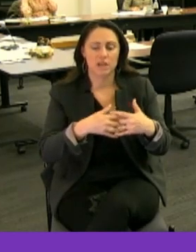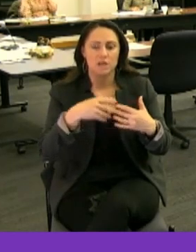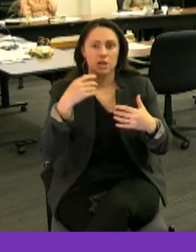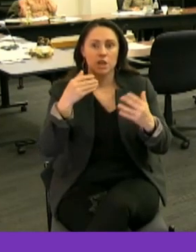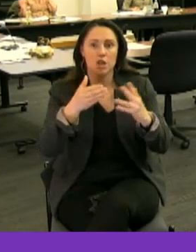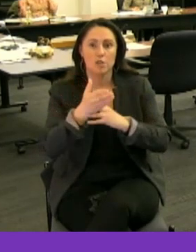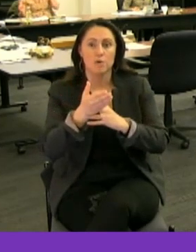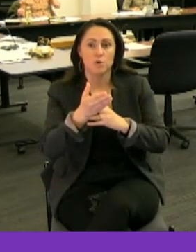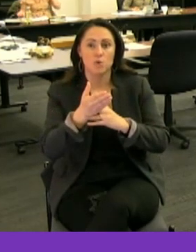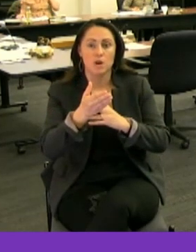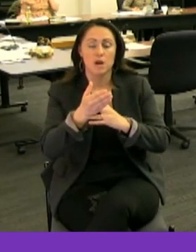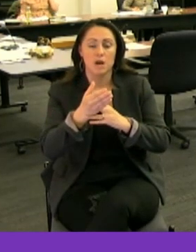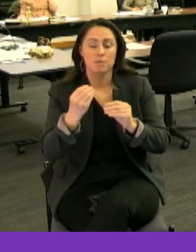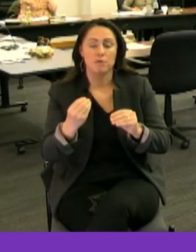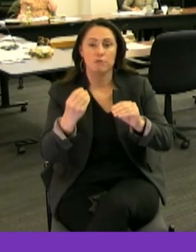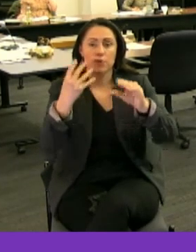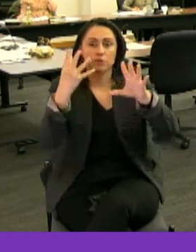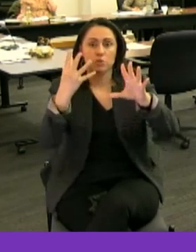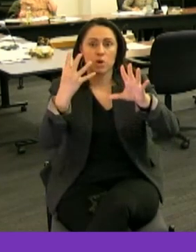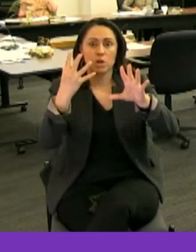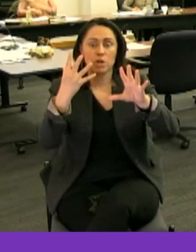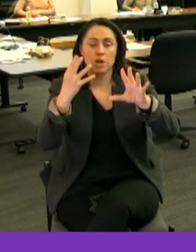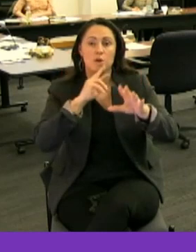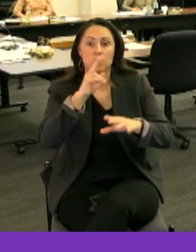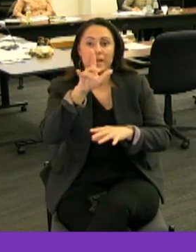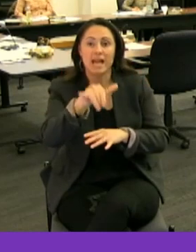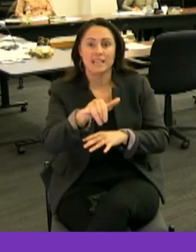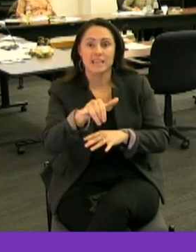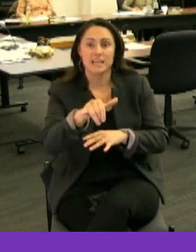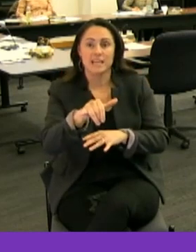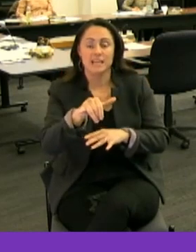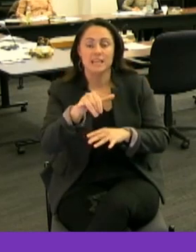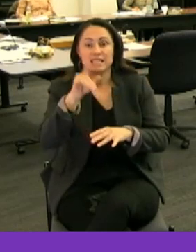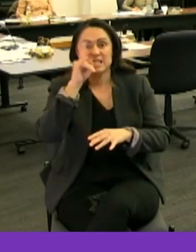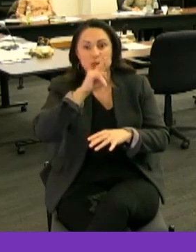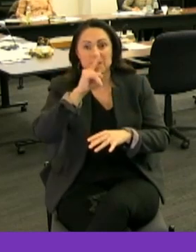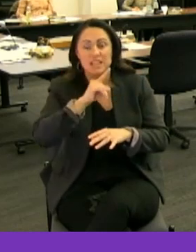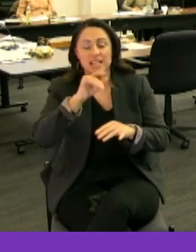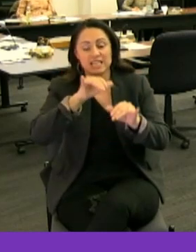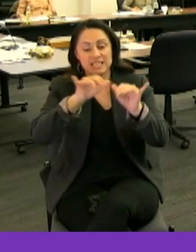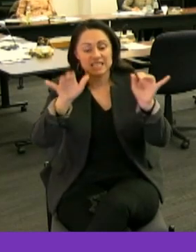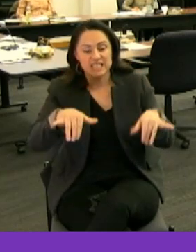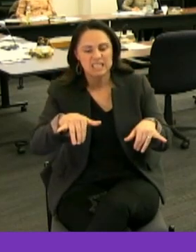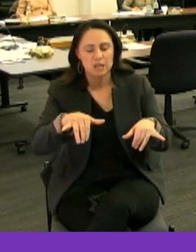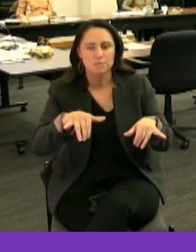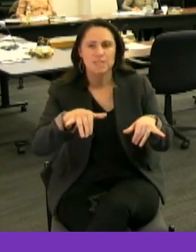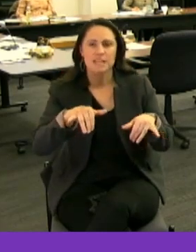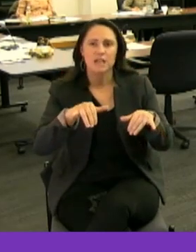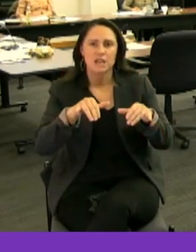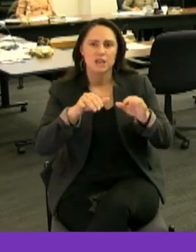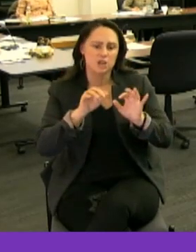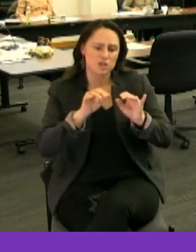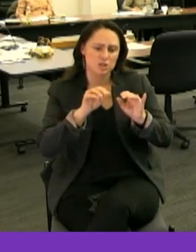virtual reality simulator systems, agricultural sprayers, and compact